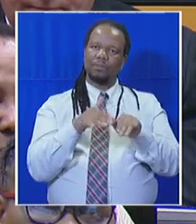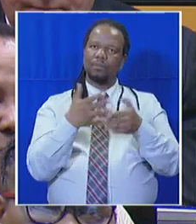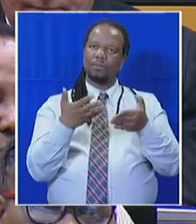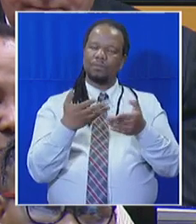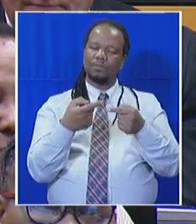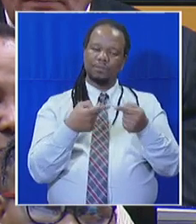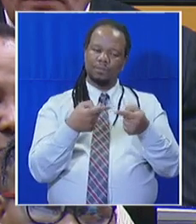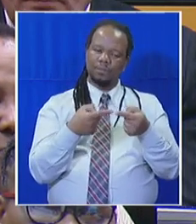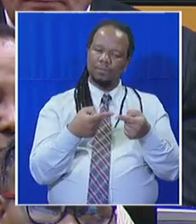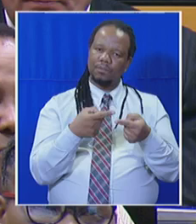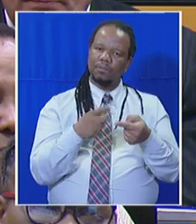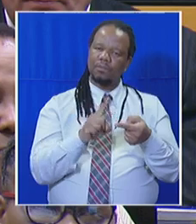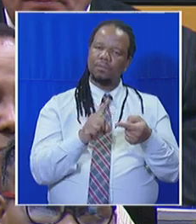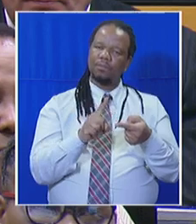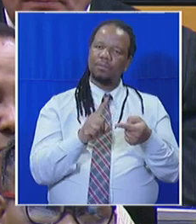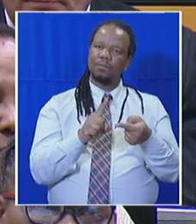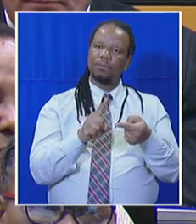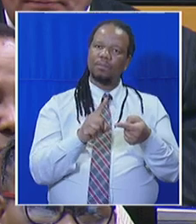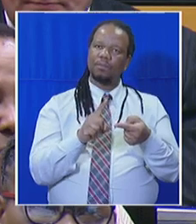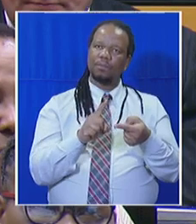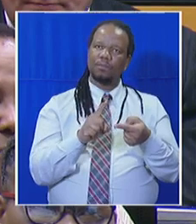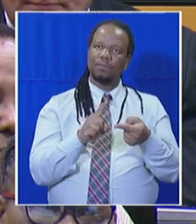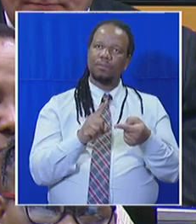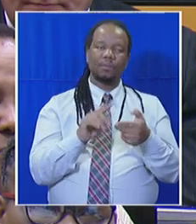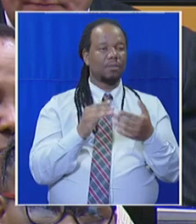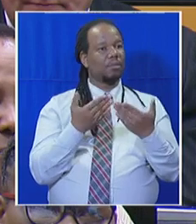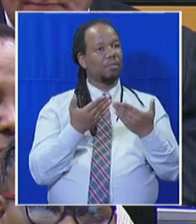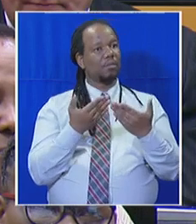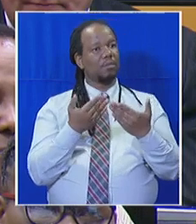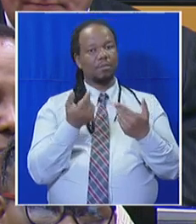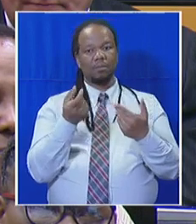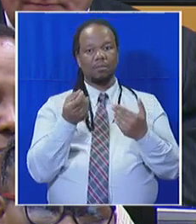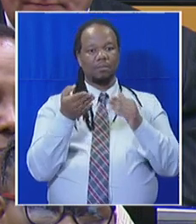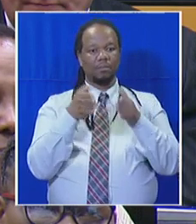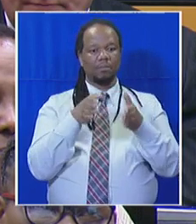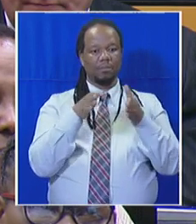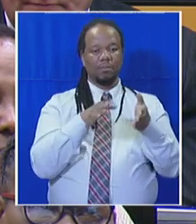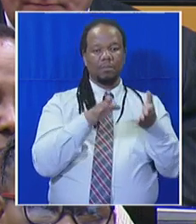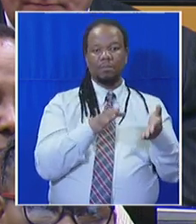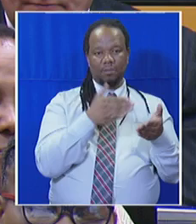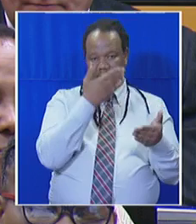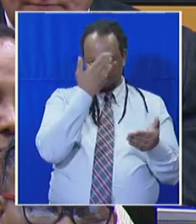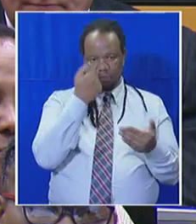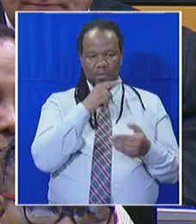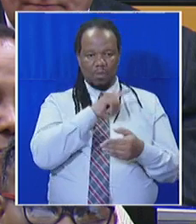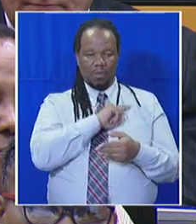debates the rise of unknown deaths due to the escalation